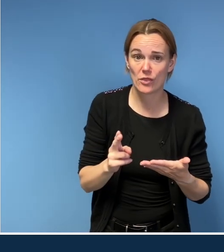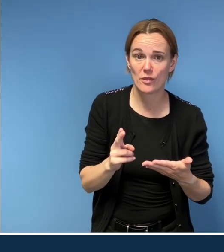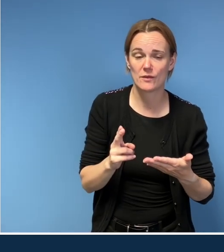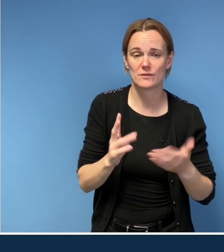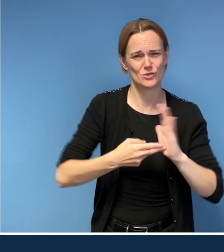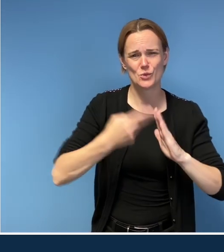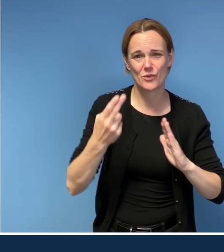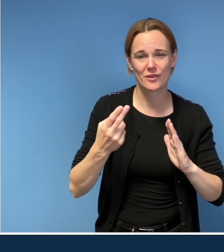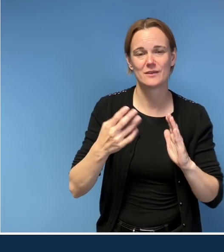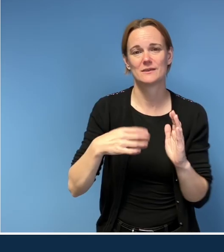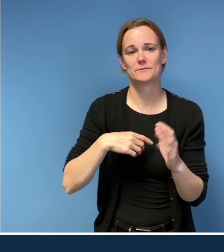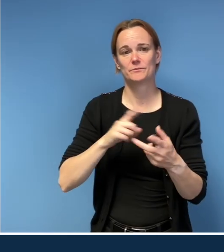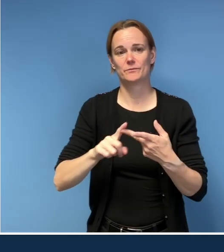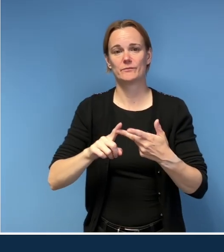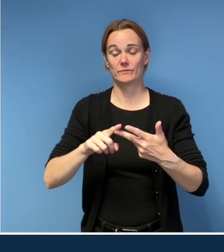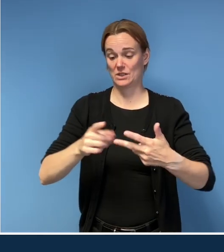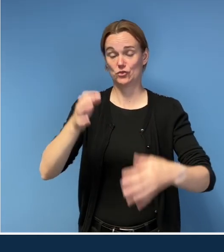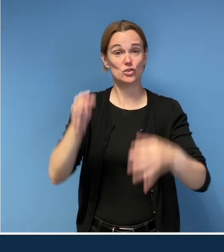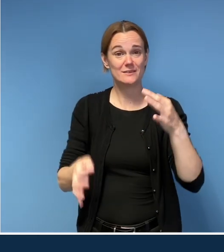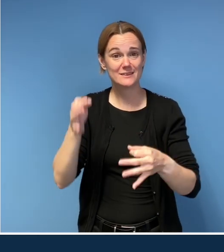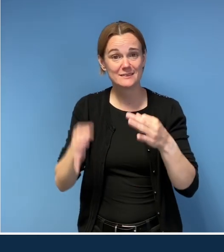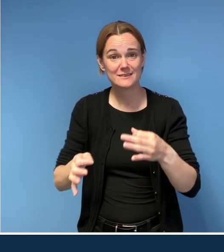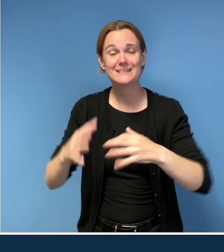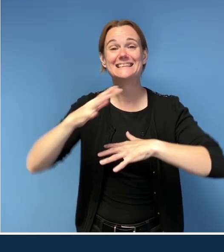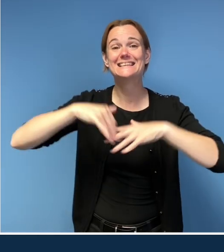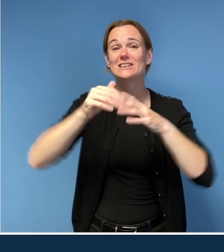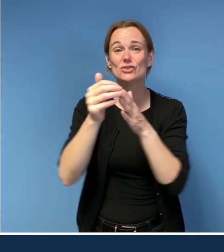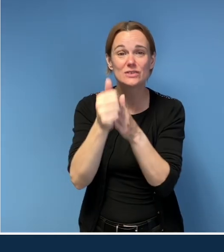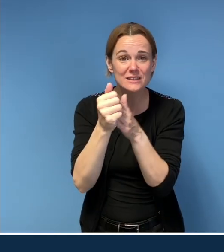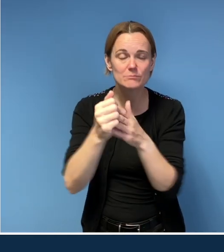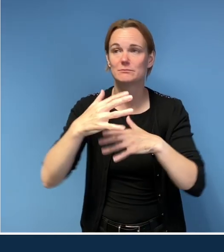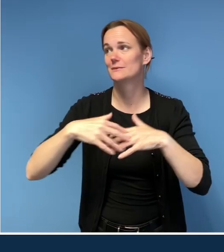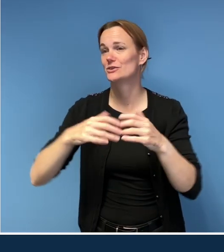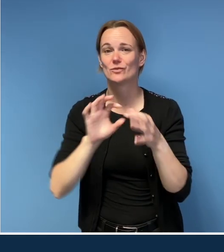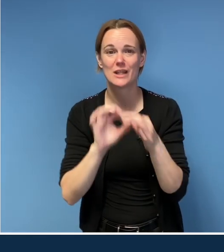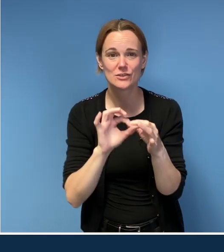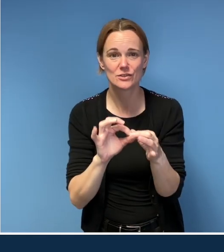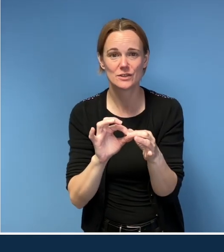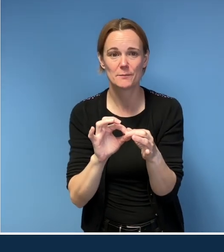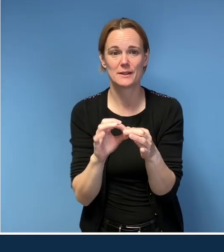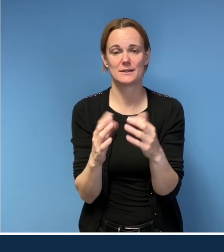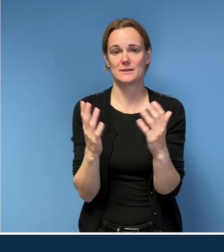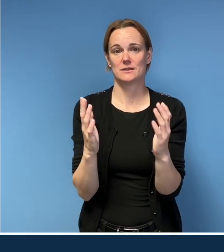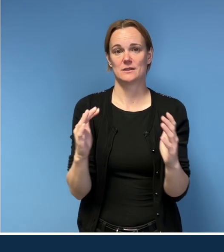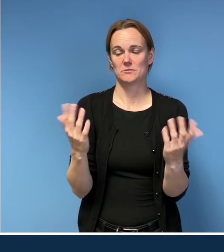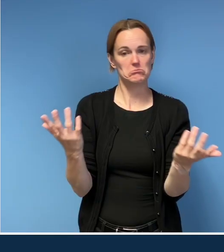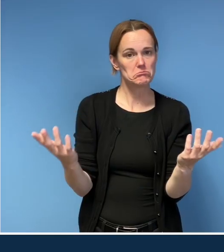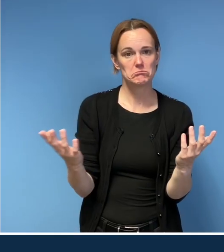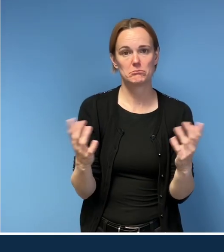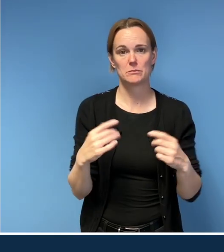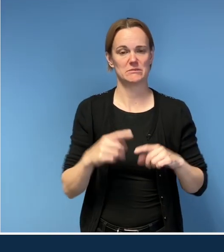justice and Indigenous leadership, Indigenous relationship, however you want to see it. And it will be in different levels at